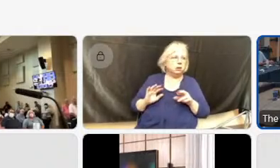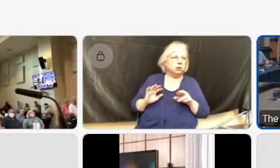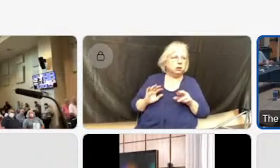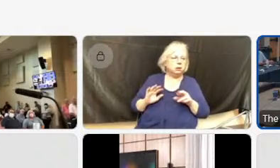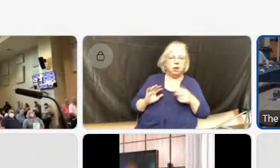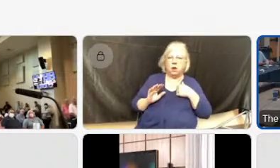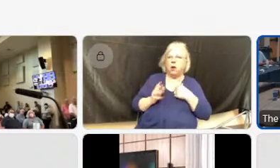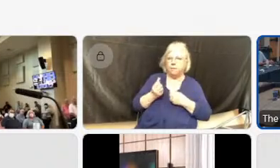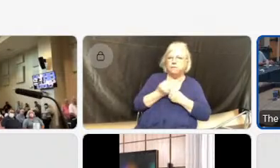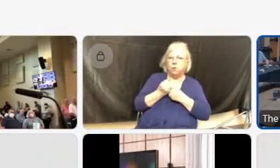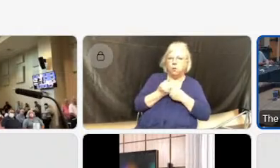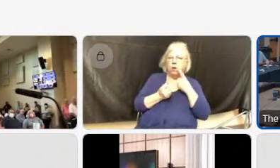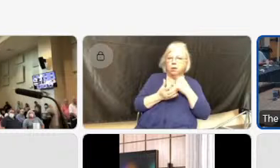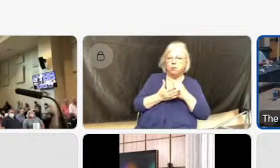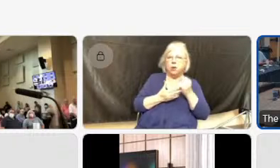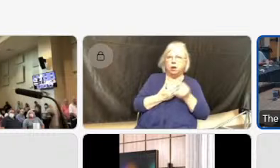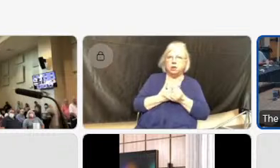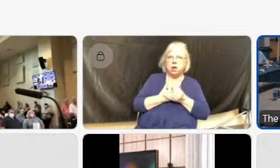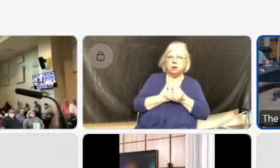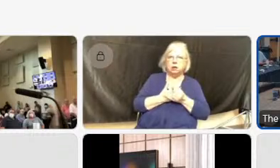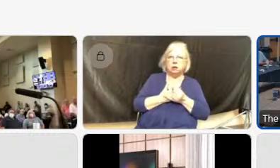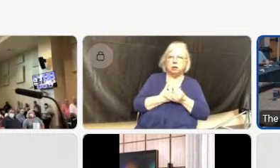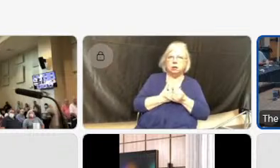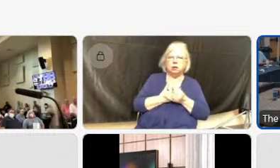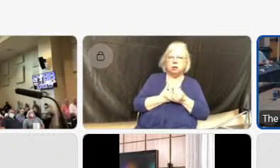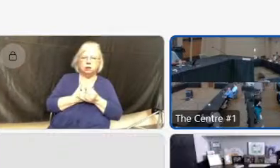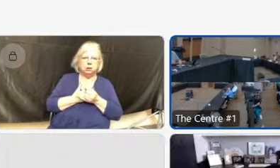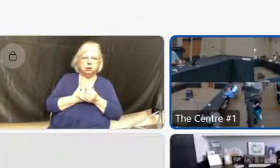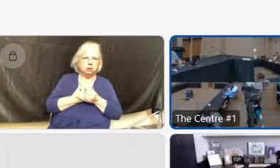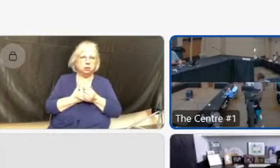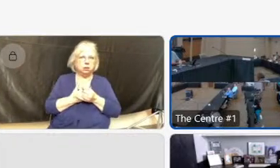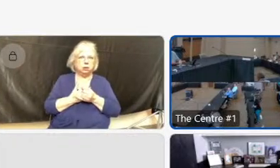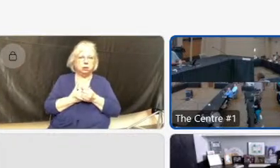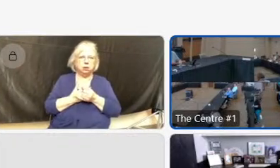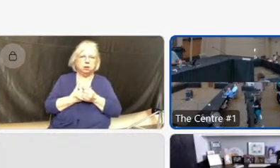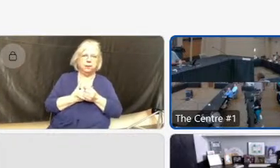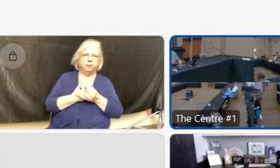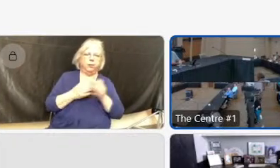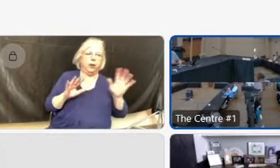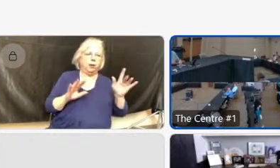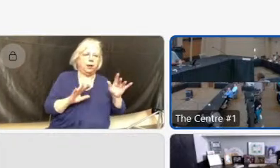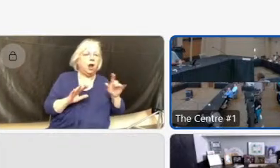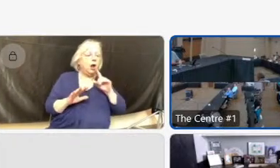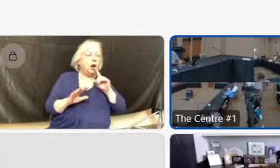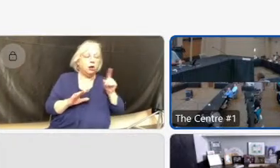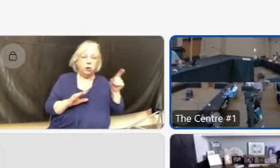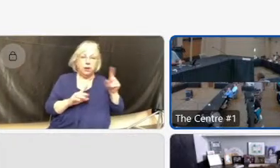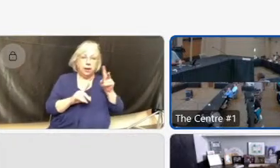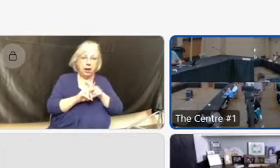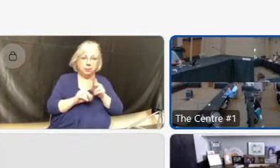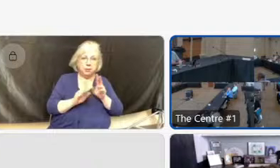the project, but I hadn't seen the project, so I was looking. One second, sir. Are you the applicant?